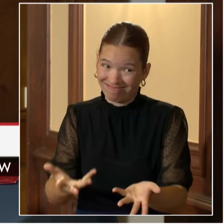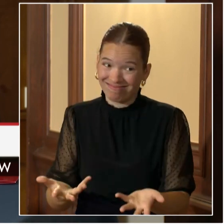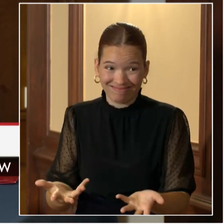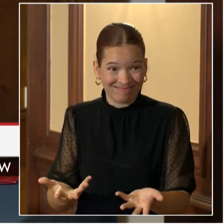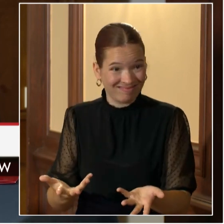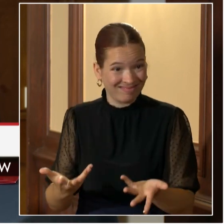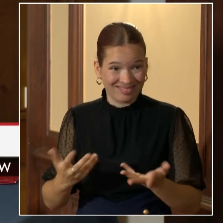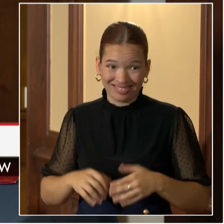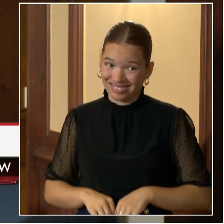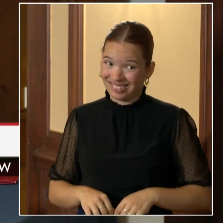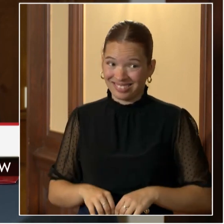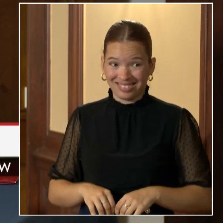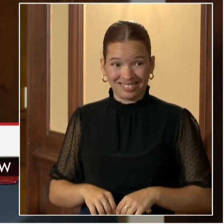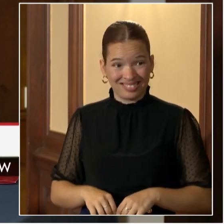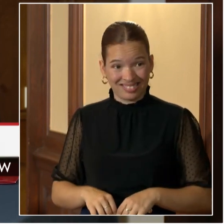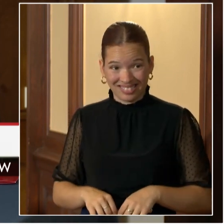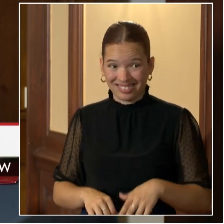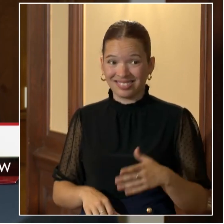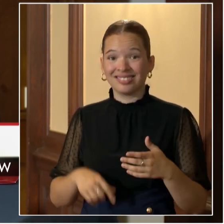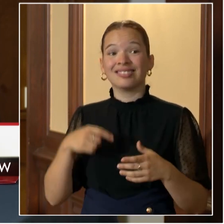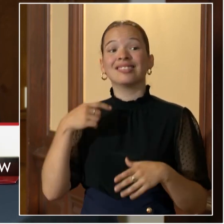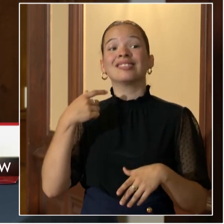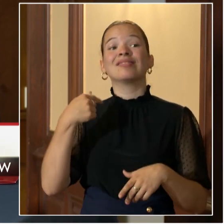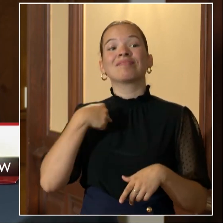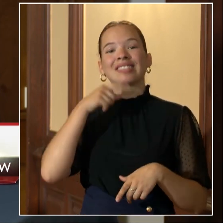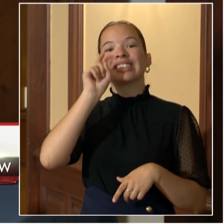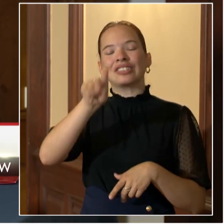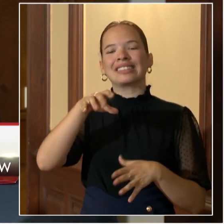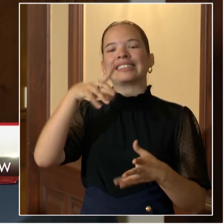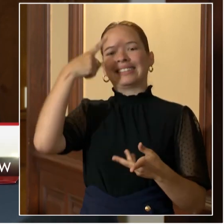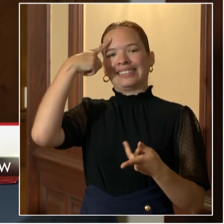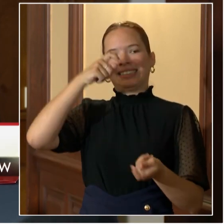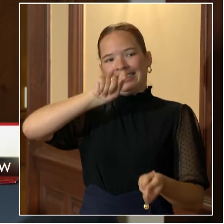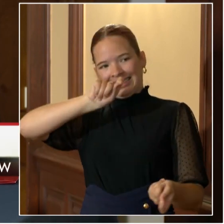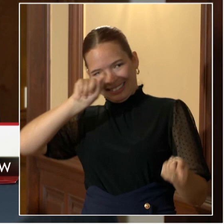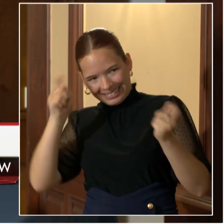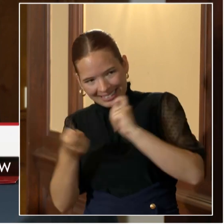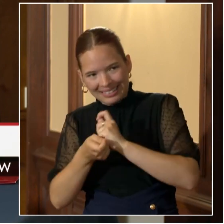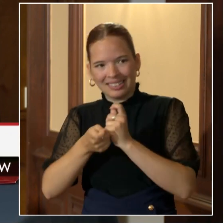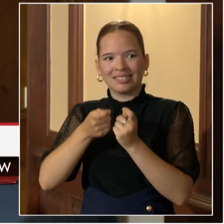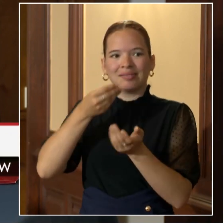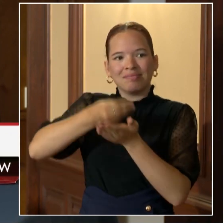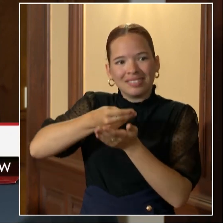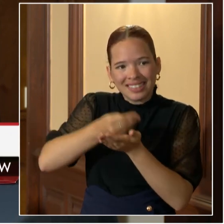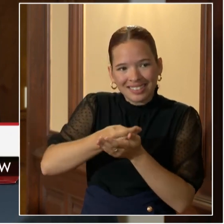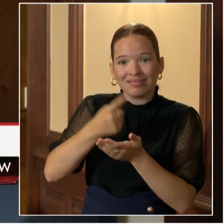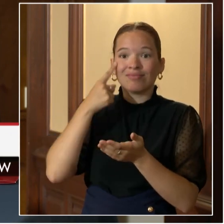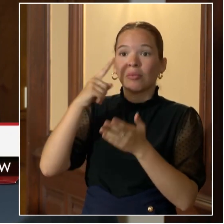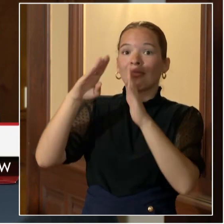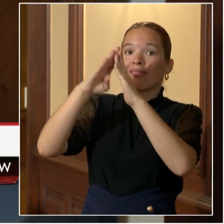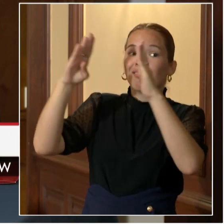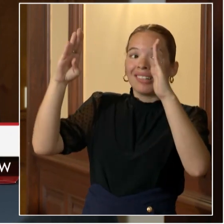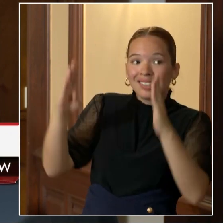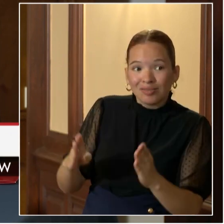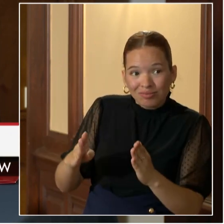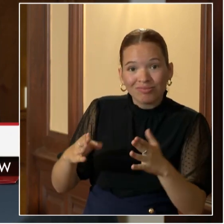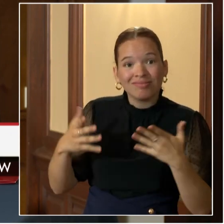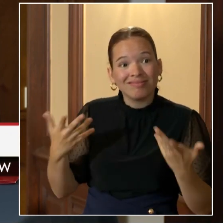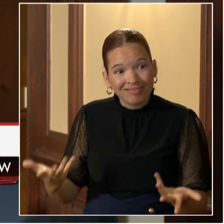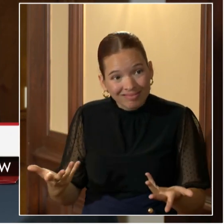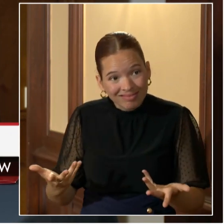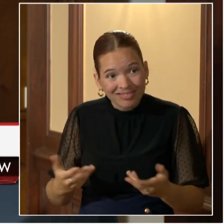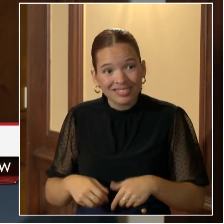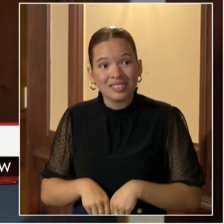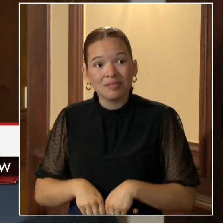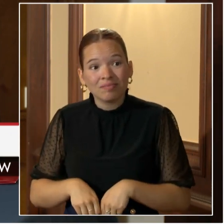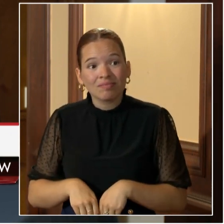went from a pharmacy manager to a staff pharmacist to make my time up, and I poured tens of thousands of dollars into the work I've done. I'm proud